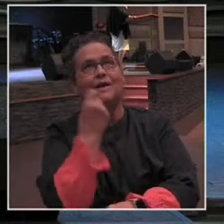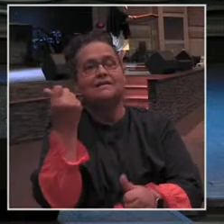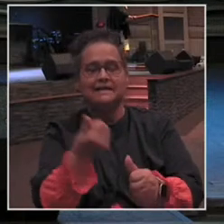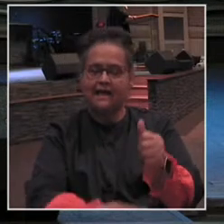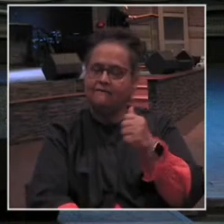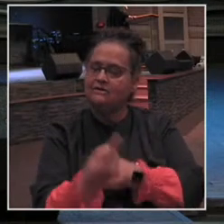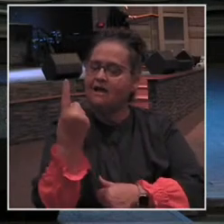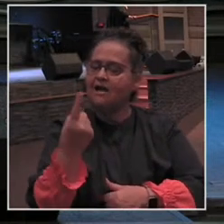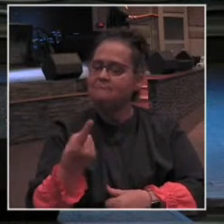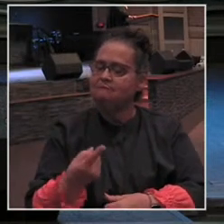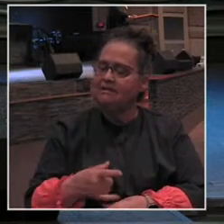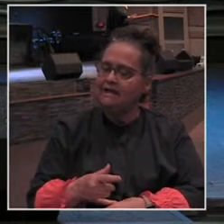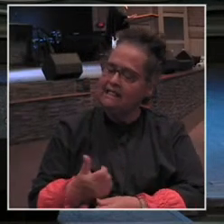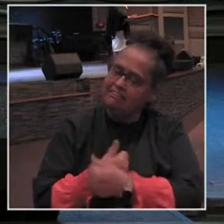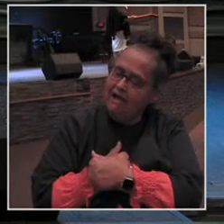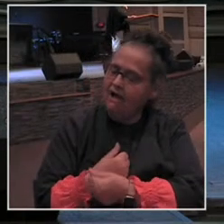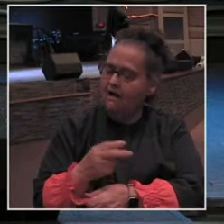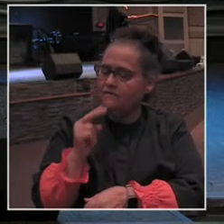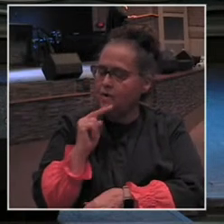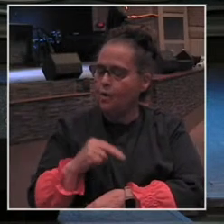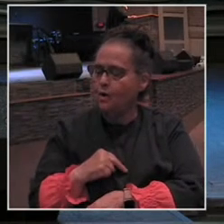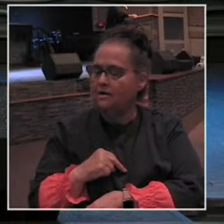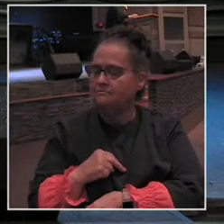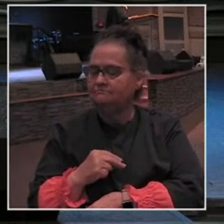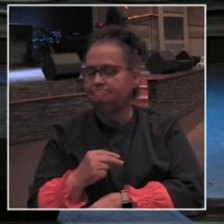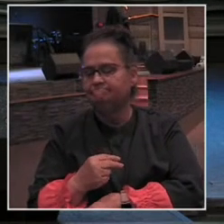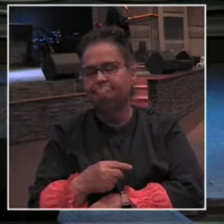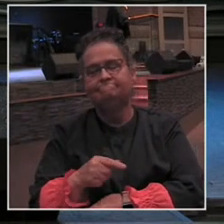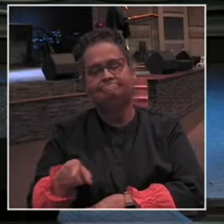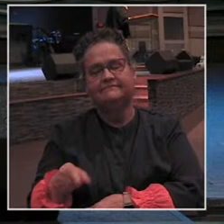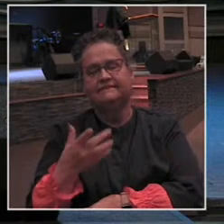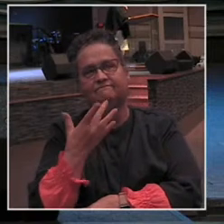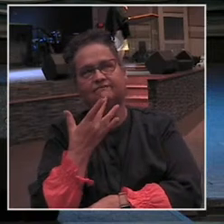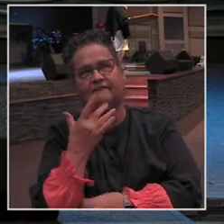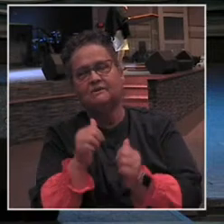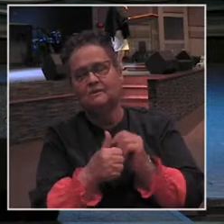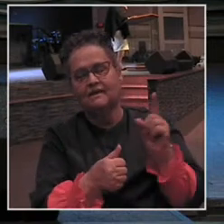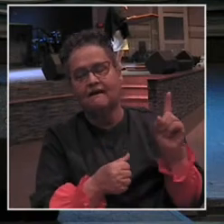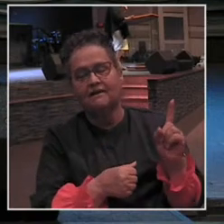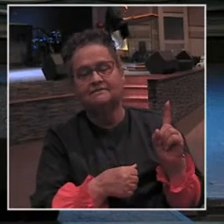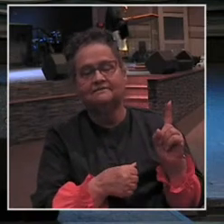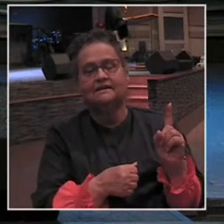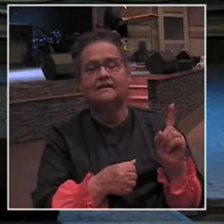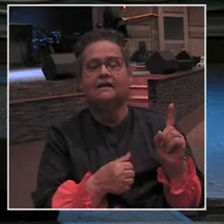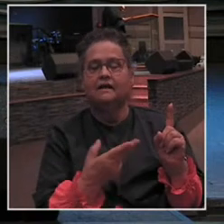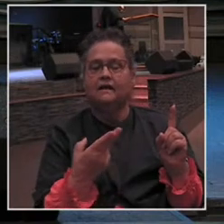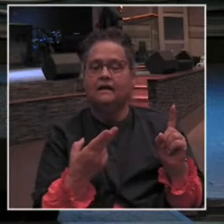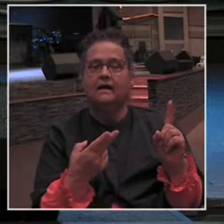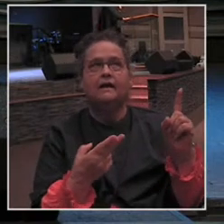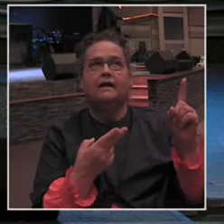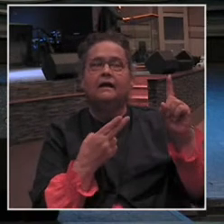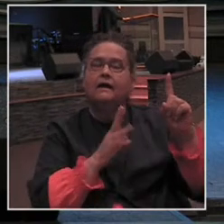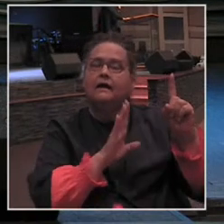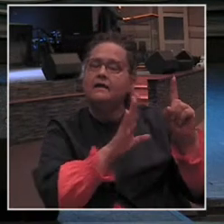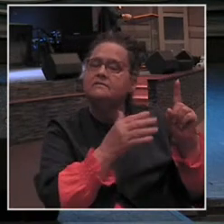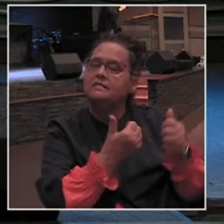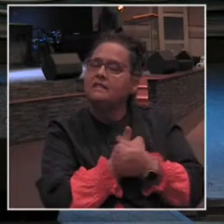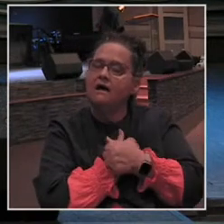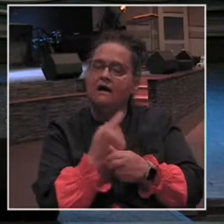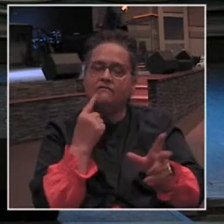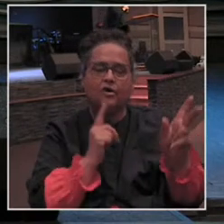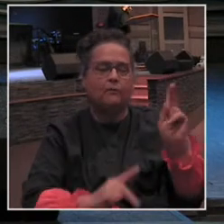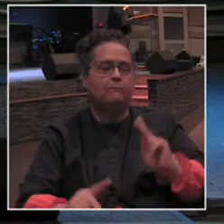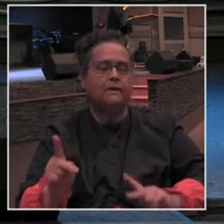he loved Noah. He had favor on Noah. His love for the people always won. In fact, he